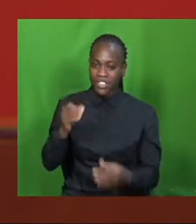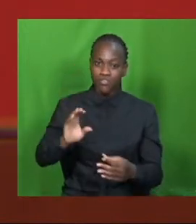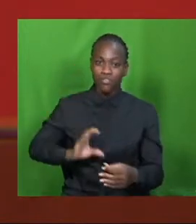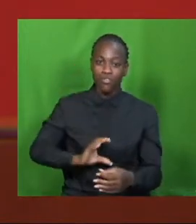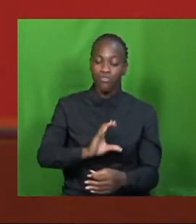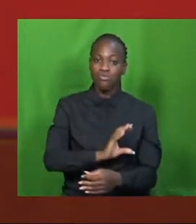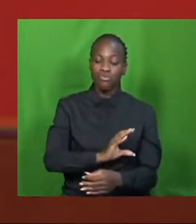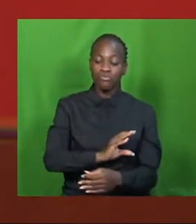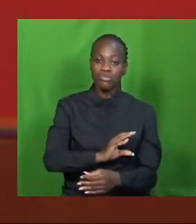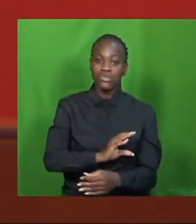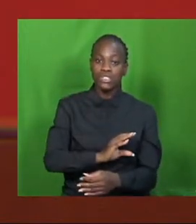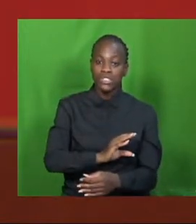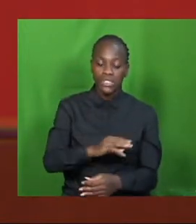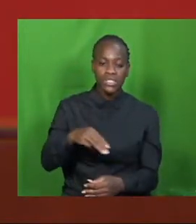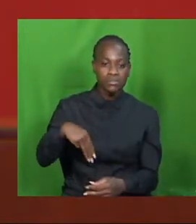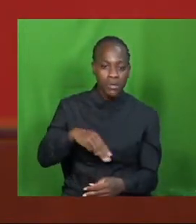committee meeting in